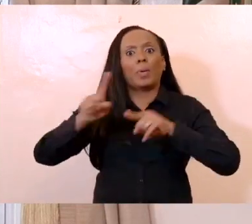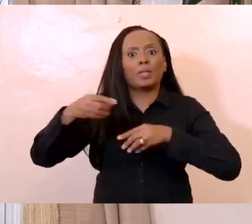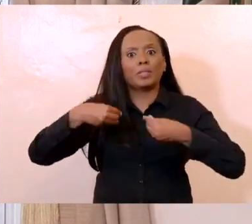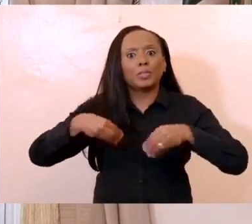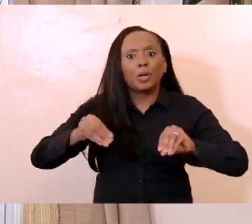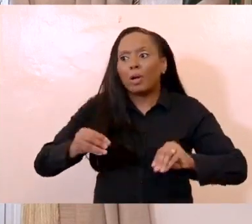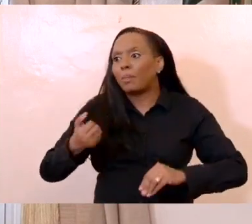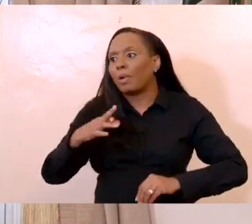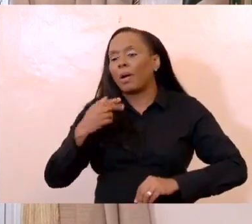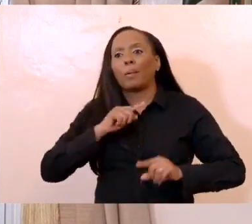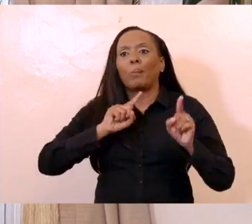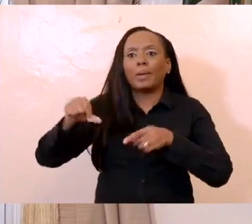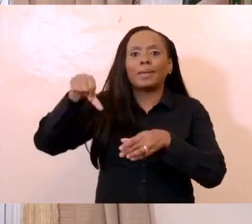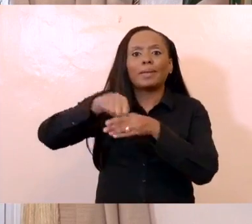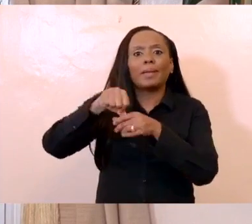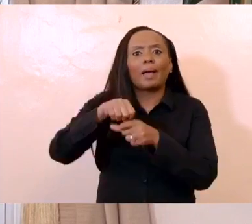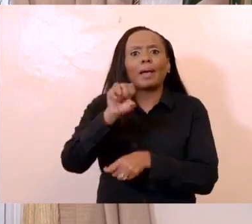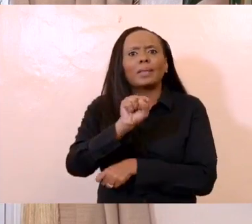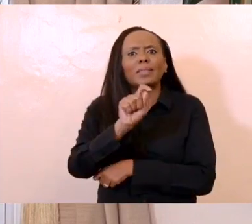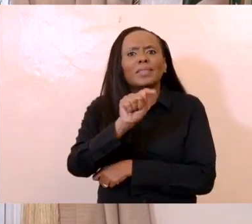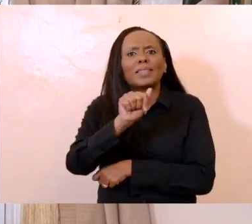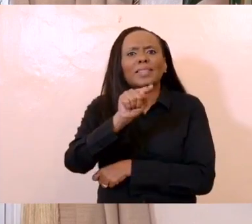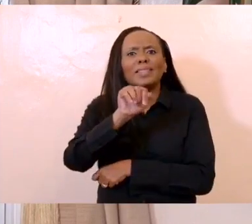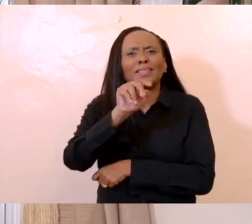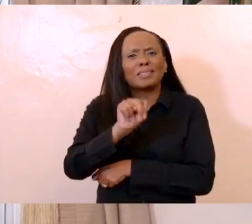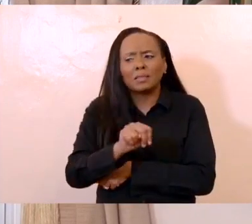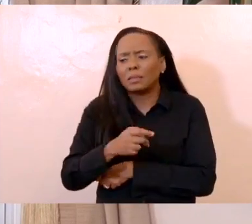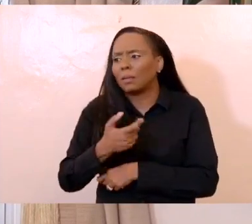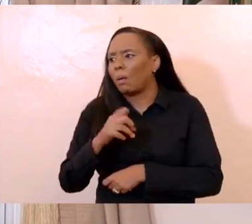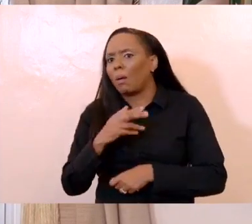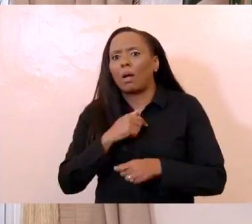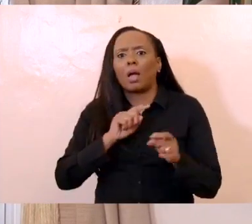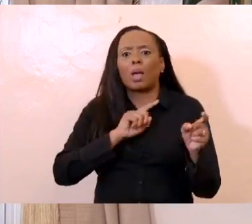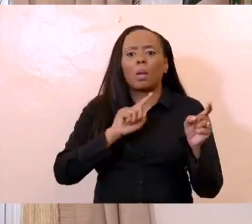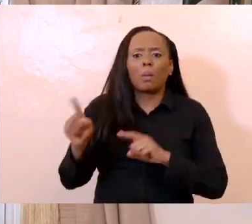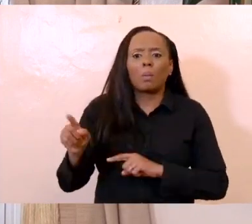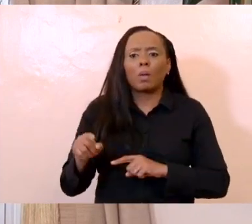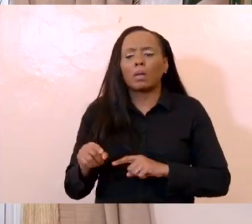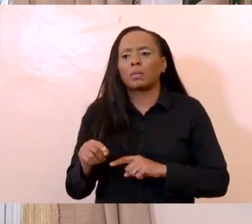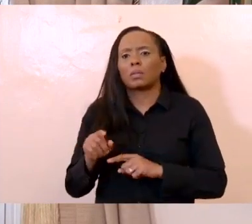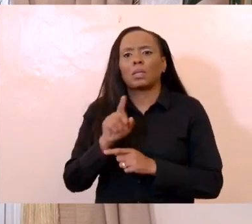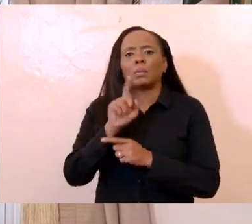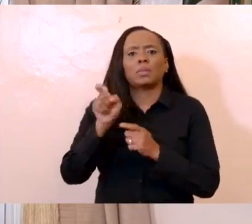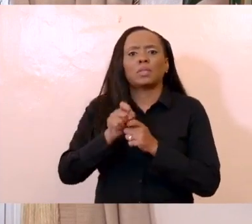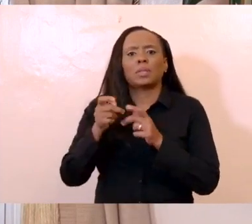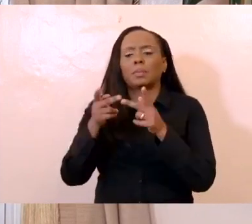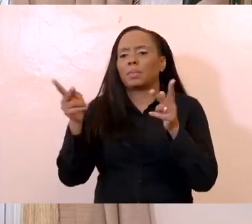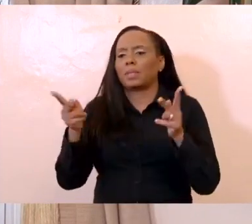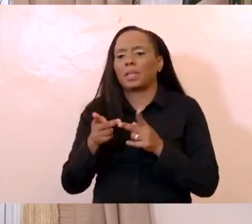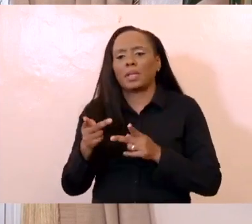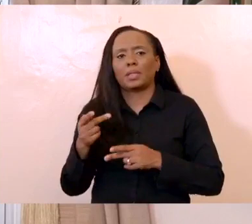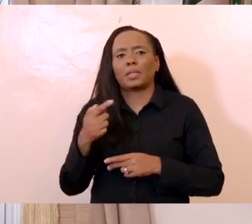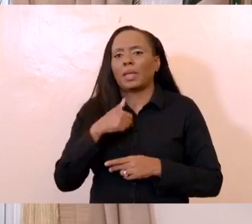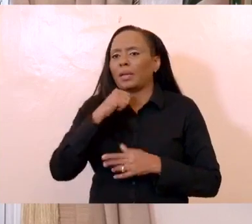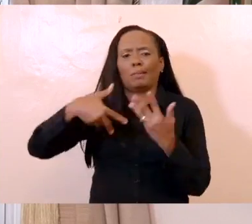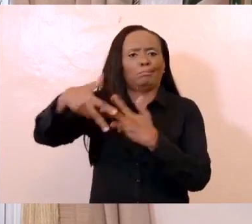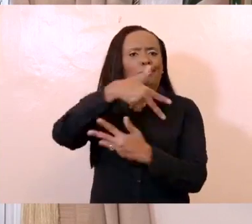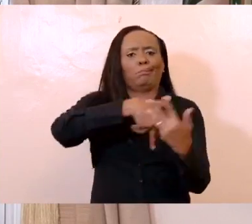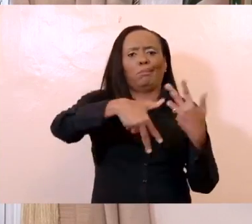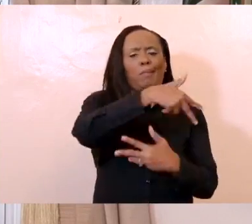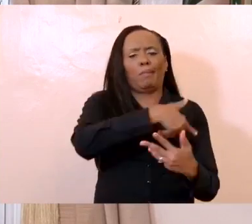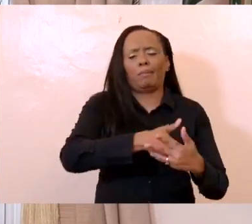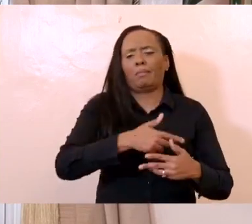gas station. Or they say I went a particular place and I interacted with no one. I had on my mask the whole time and so